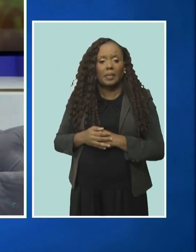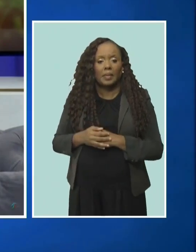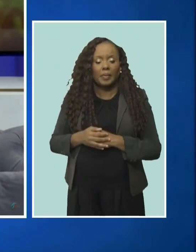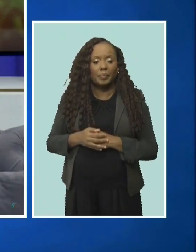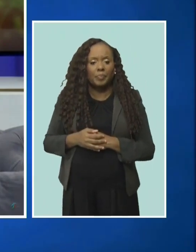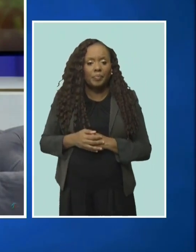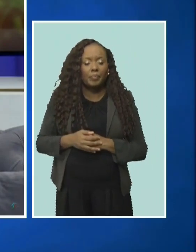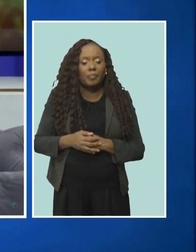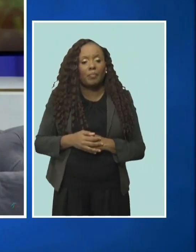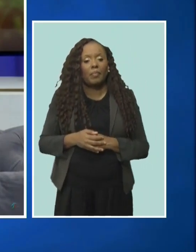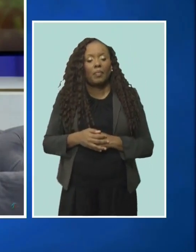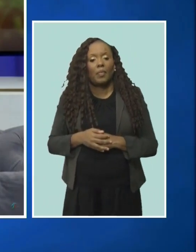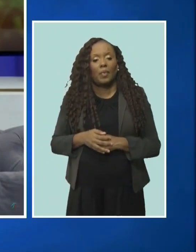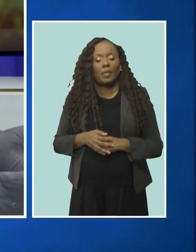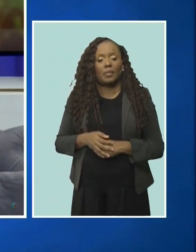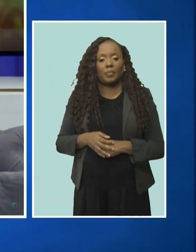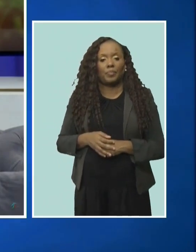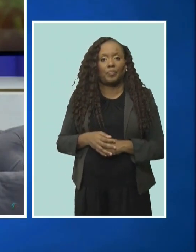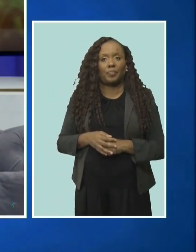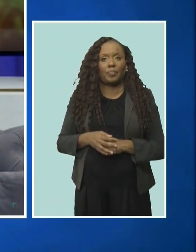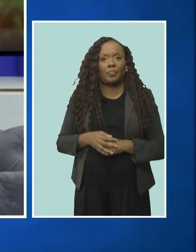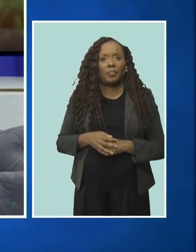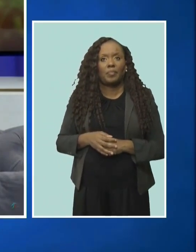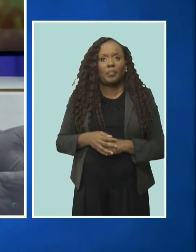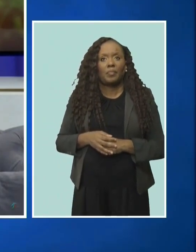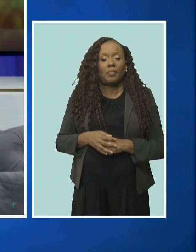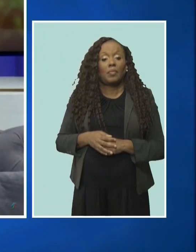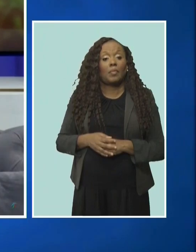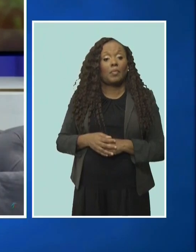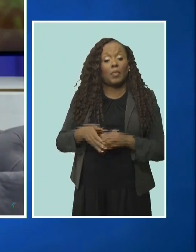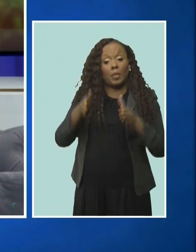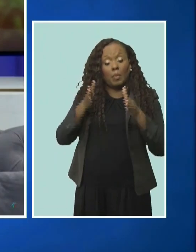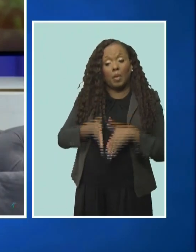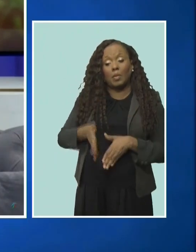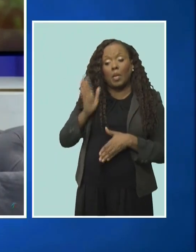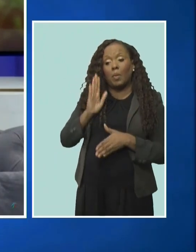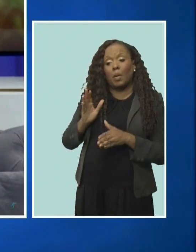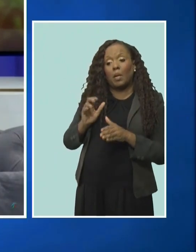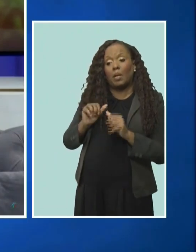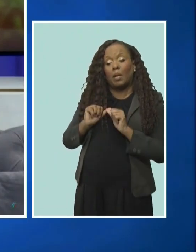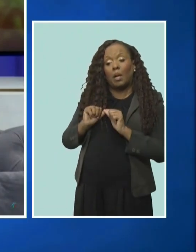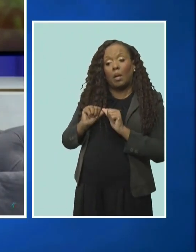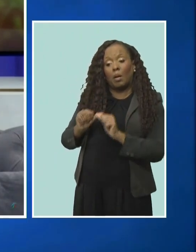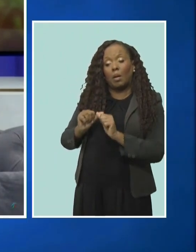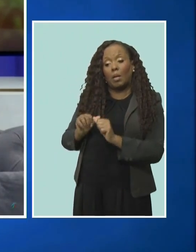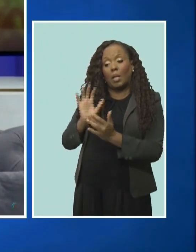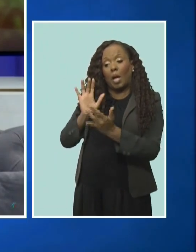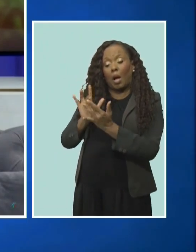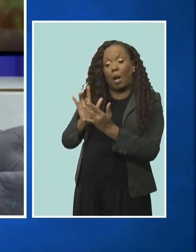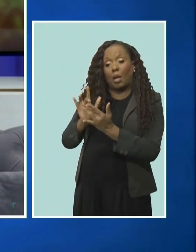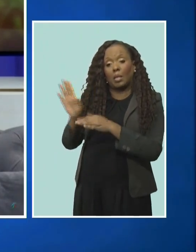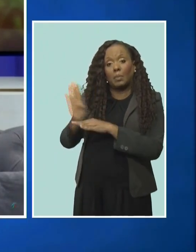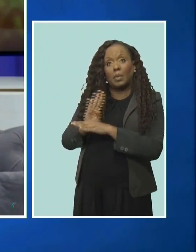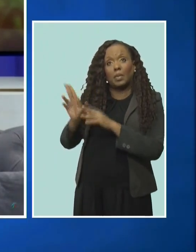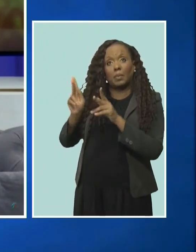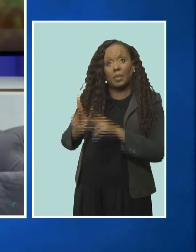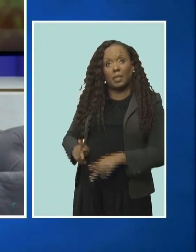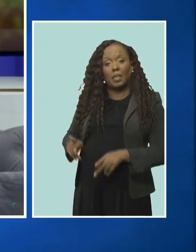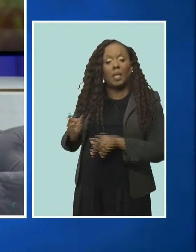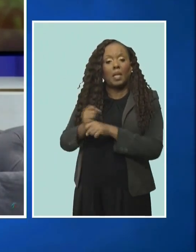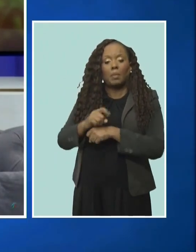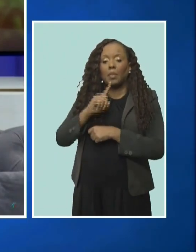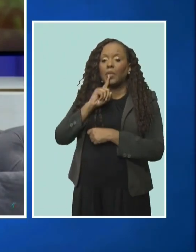So they would then follow up with the person to make sure that what was given to them is actually